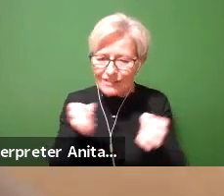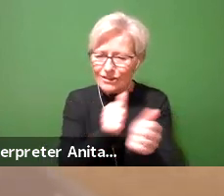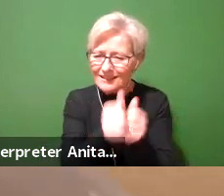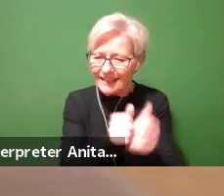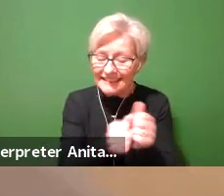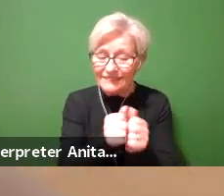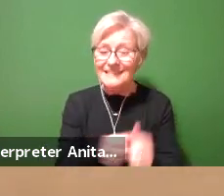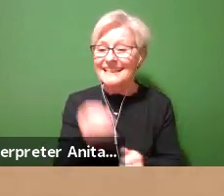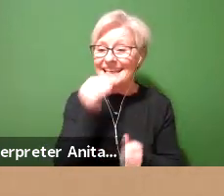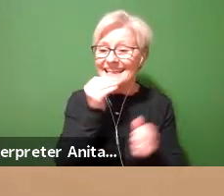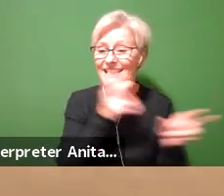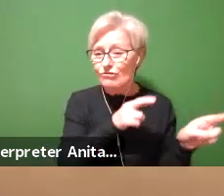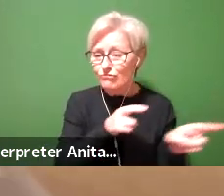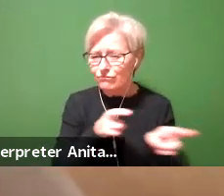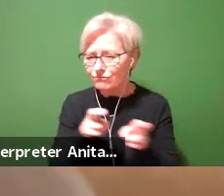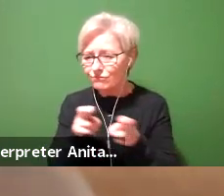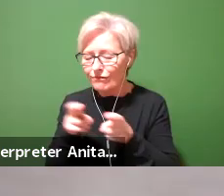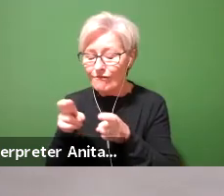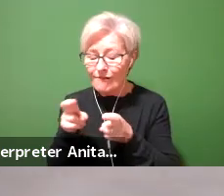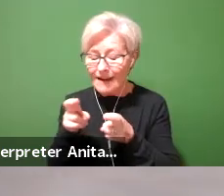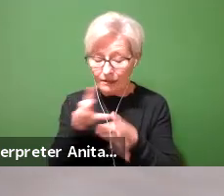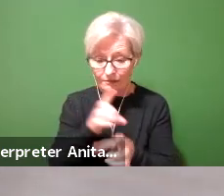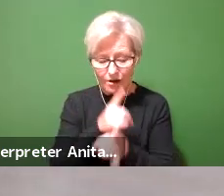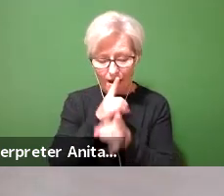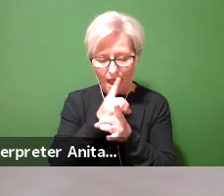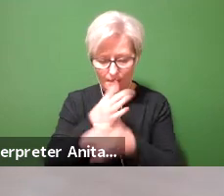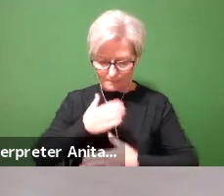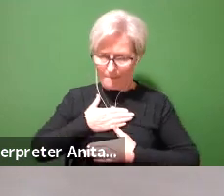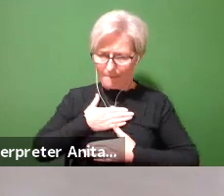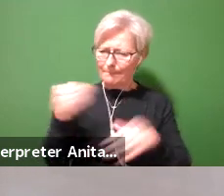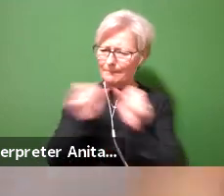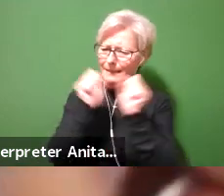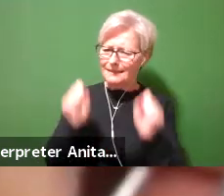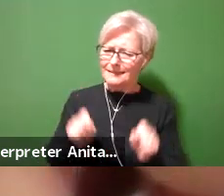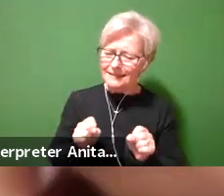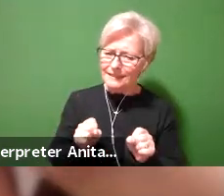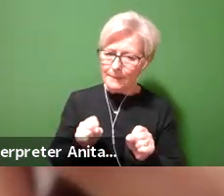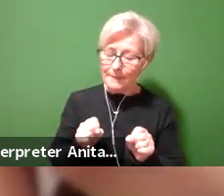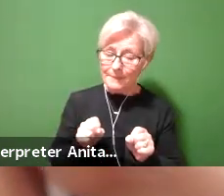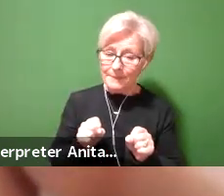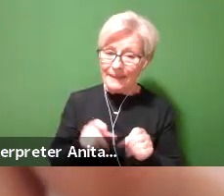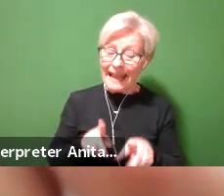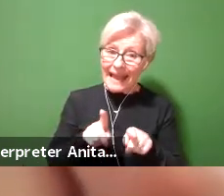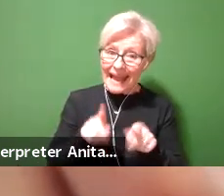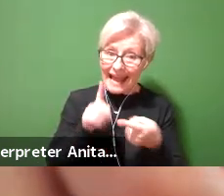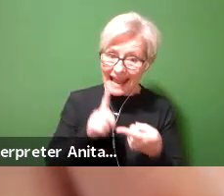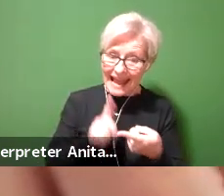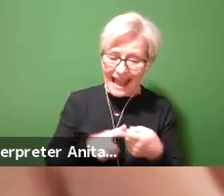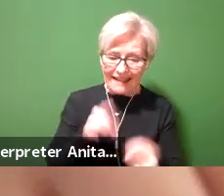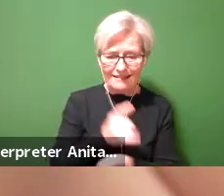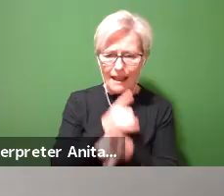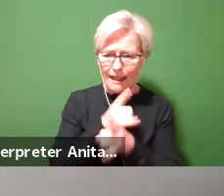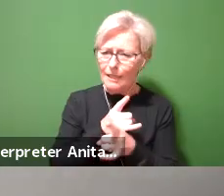consistent meals helps your metabolism and it maintains your blood sugar levels. There is some evidence that skipping meals may bring on